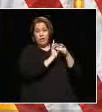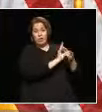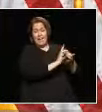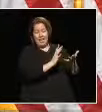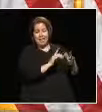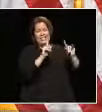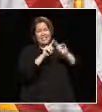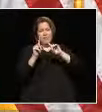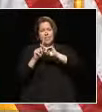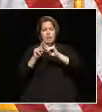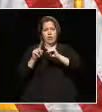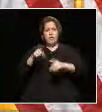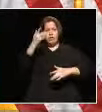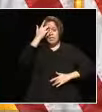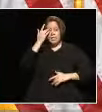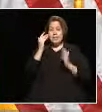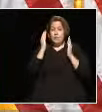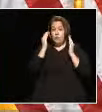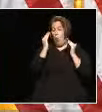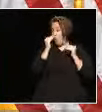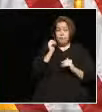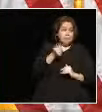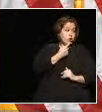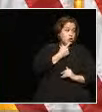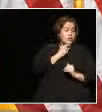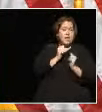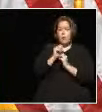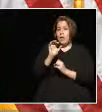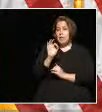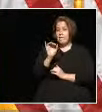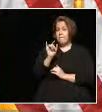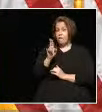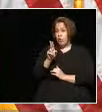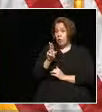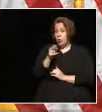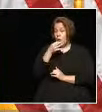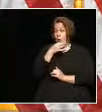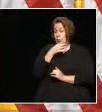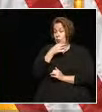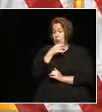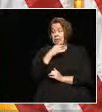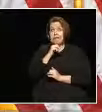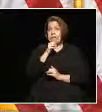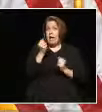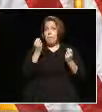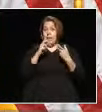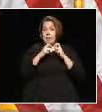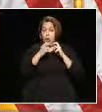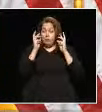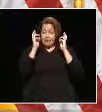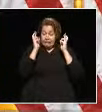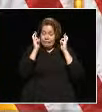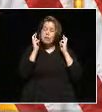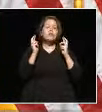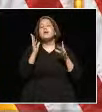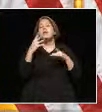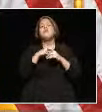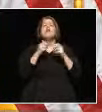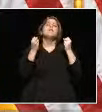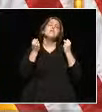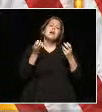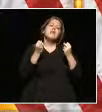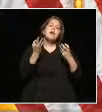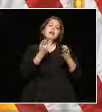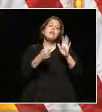sorts of patients. And hopefully, again, as the judge said, with the flu season, we won't, have a lot of problems. But it involves many